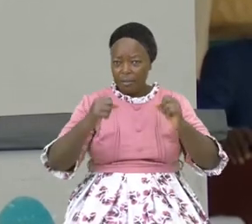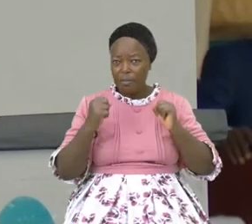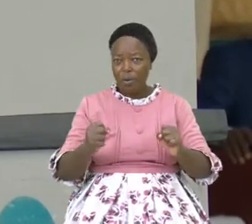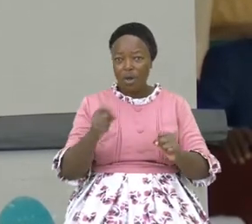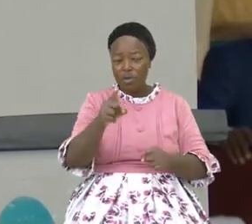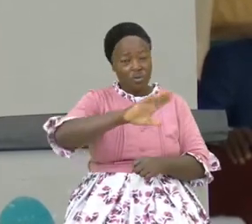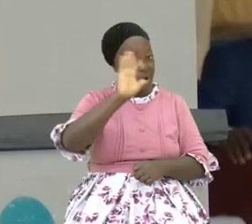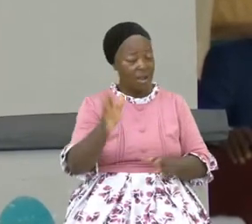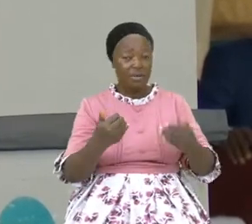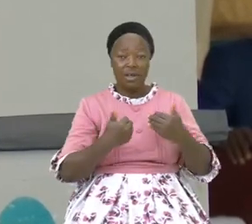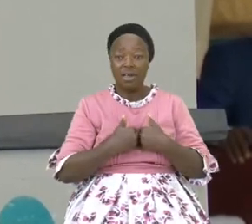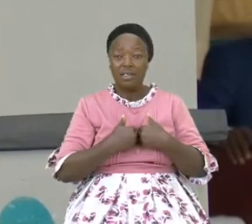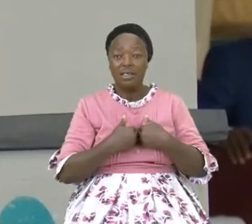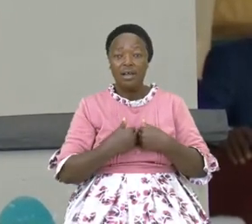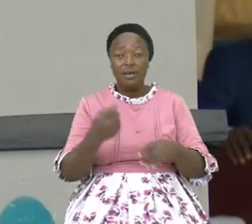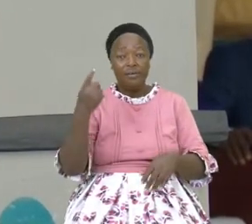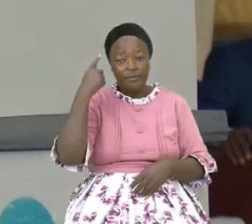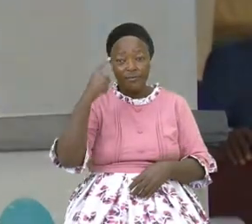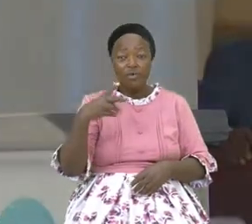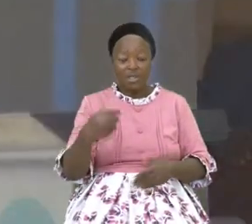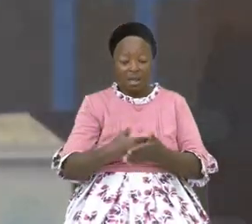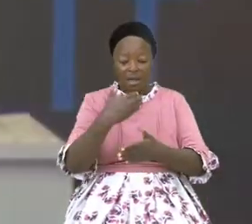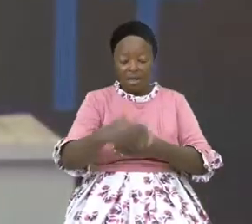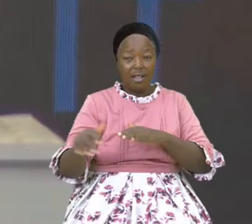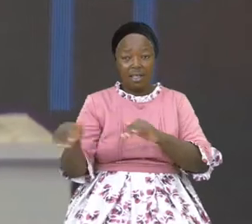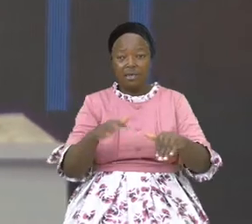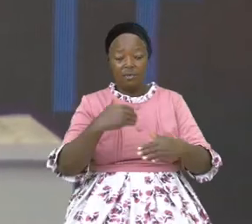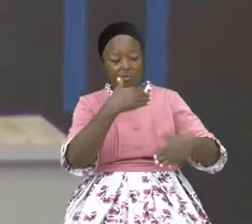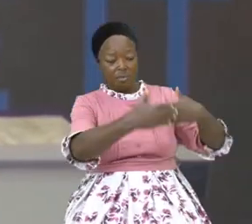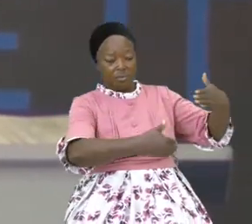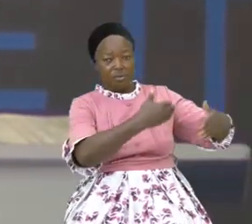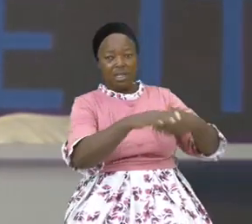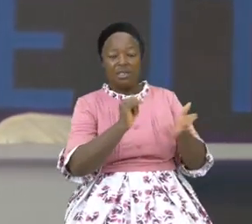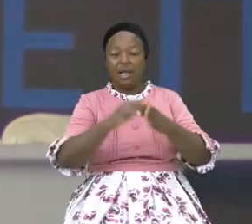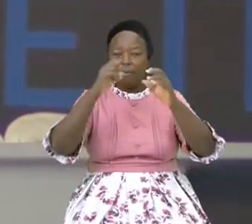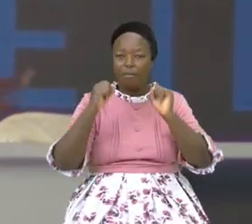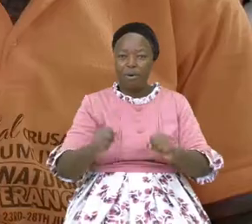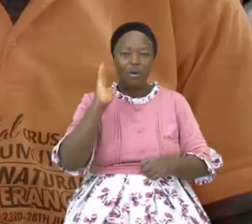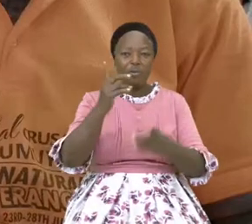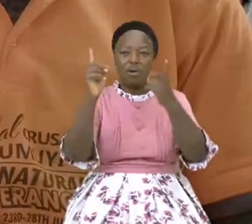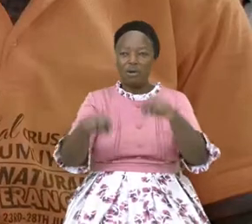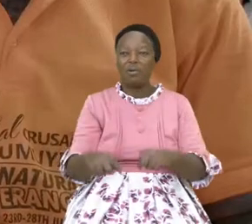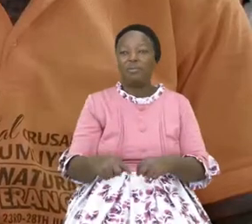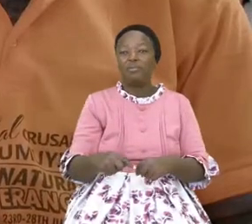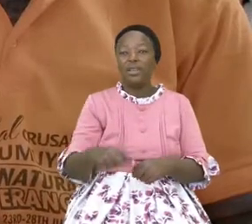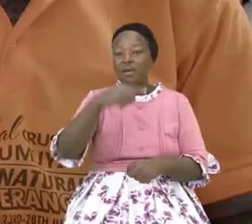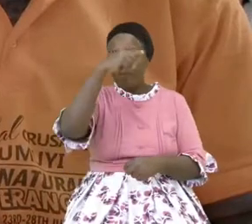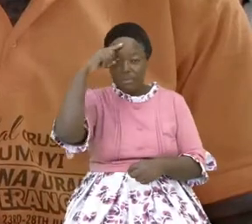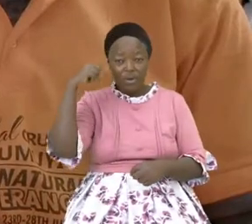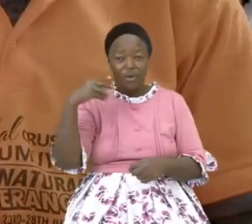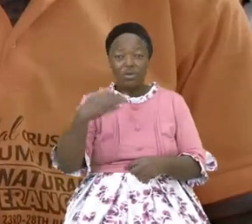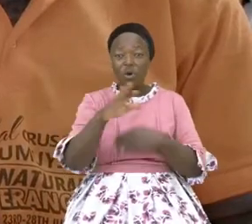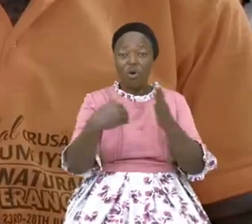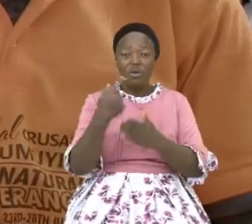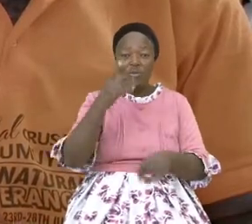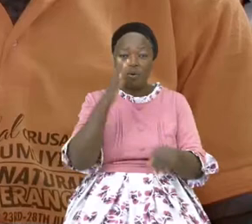never had for the next activity or progress, that power will come. Because all the promises